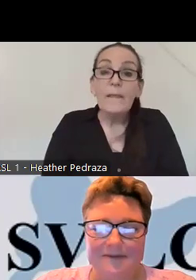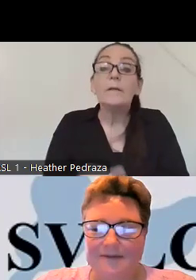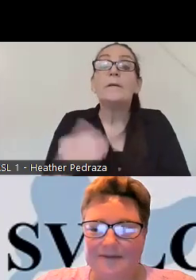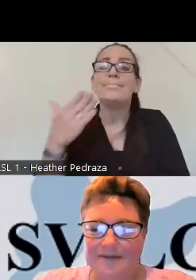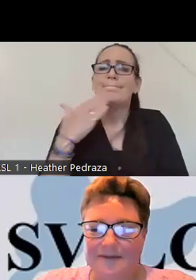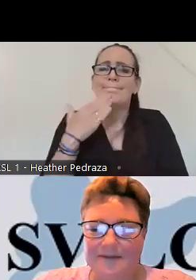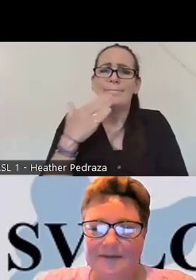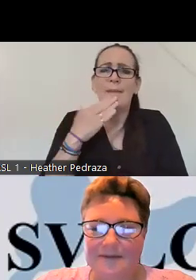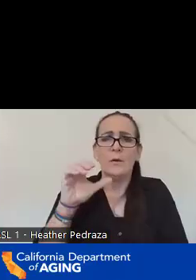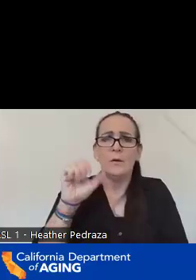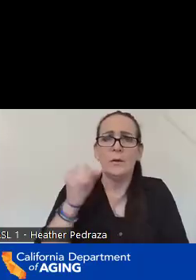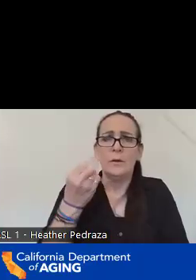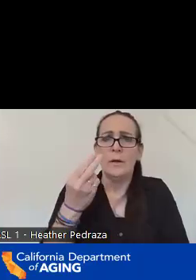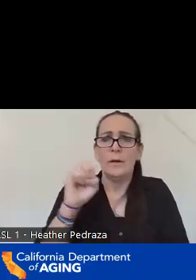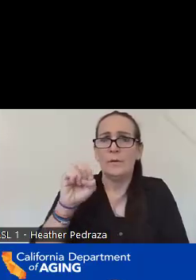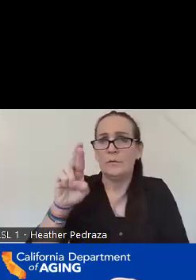Sherry.